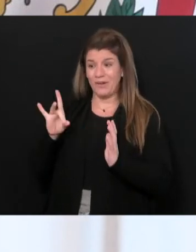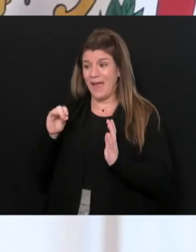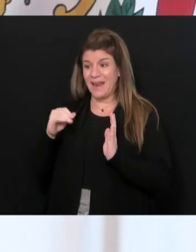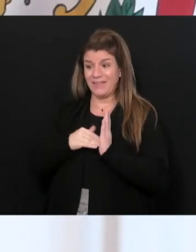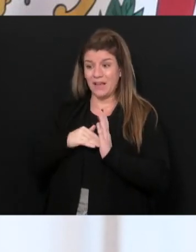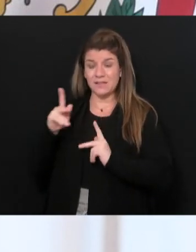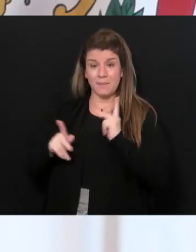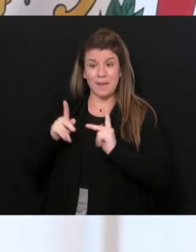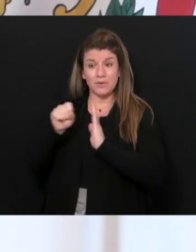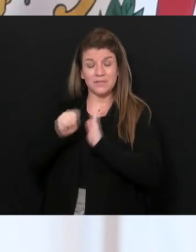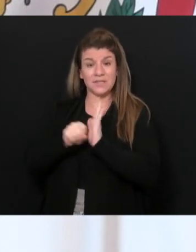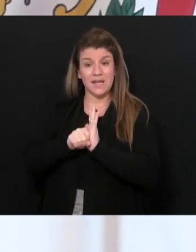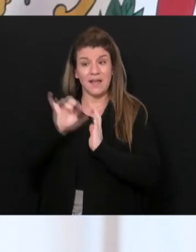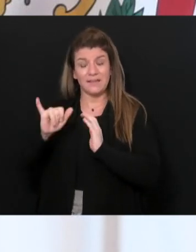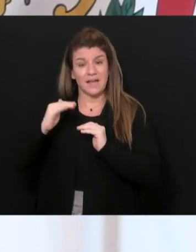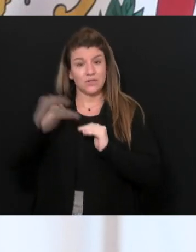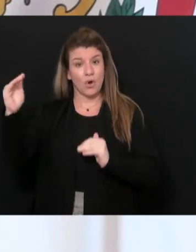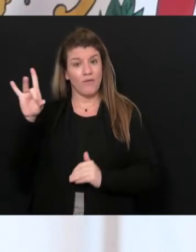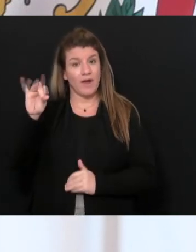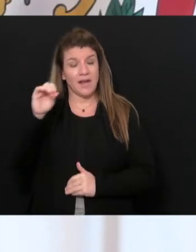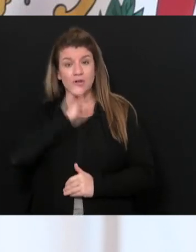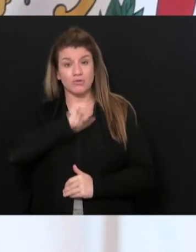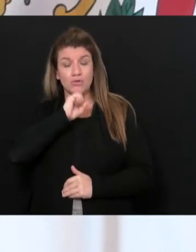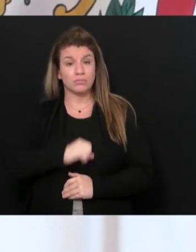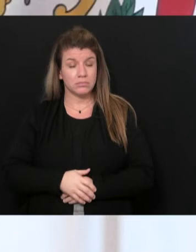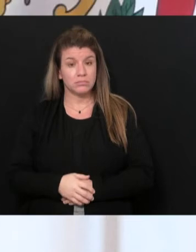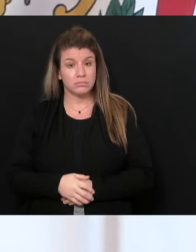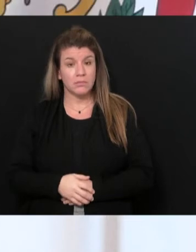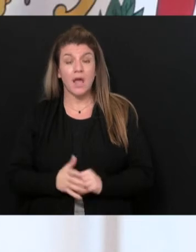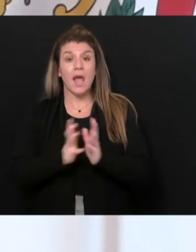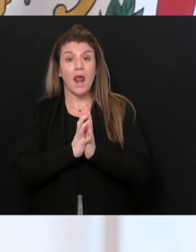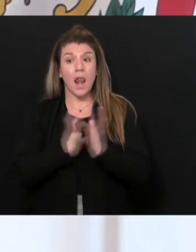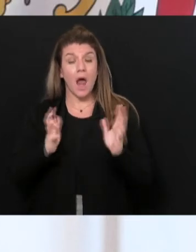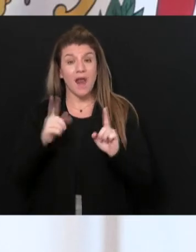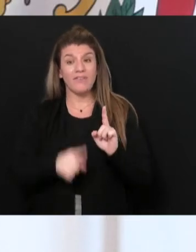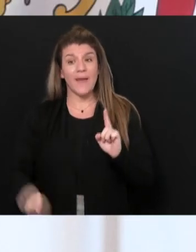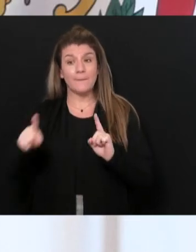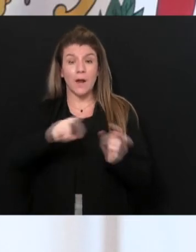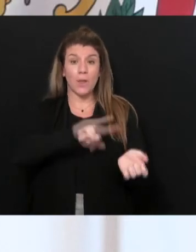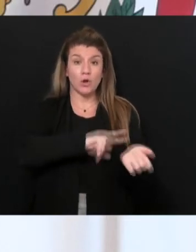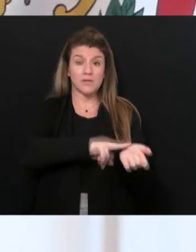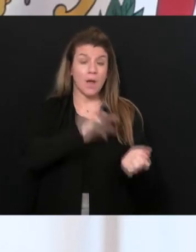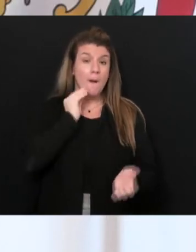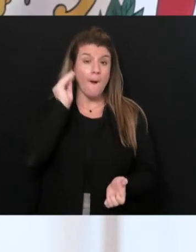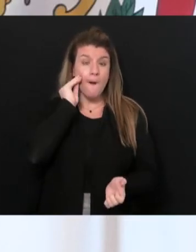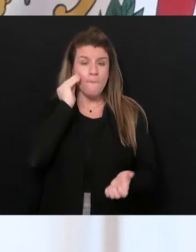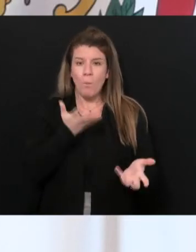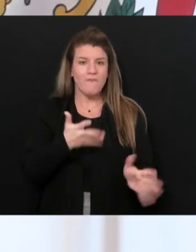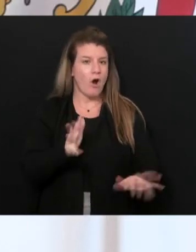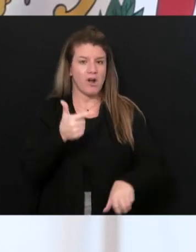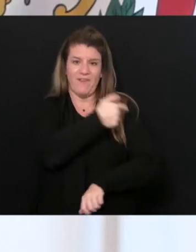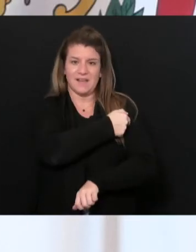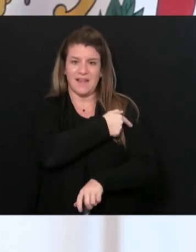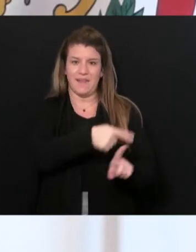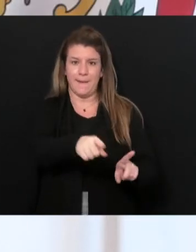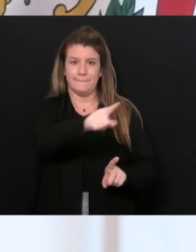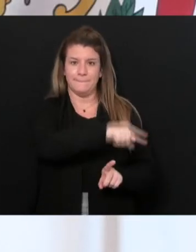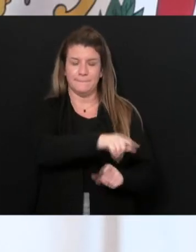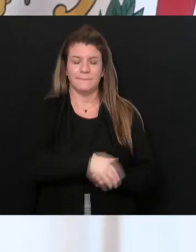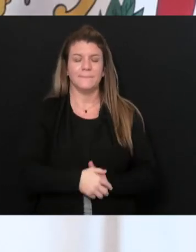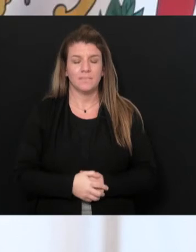in the state that are in excess of 80 years of age. And a bunch of them are in the nursing homes that we've already vaccinated. But